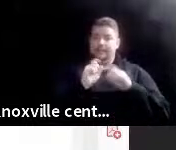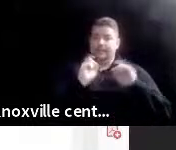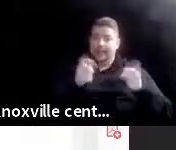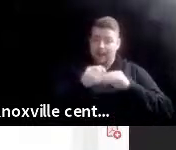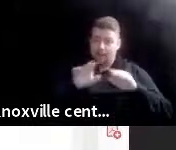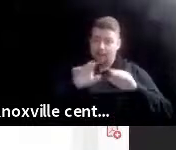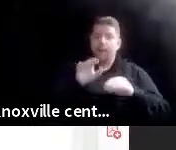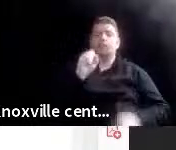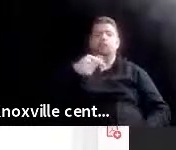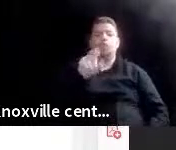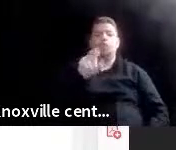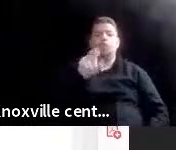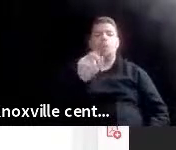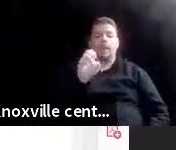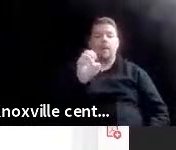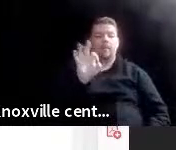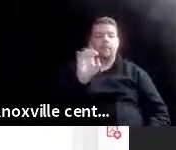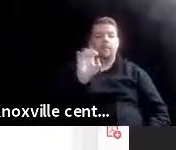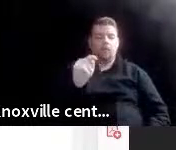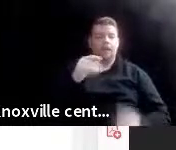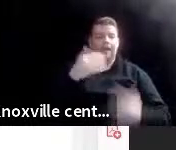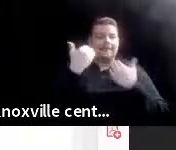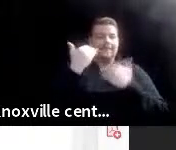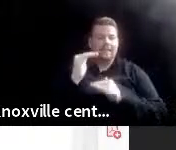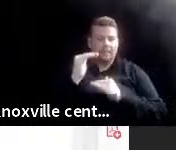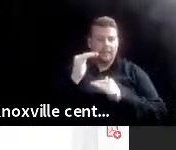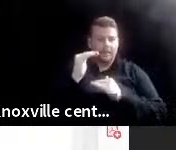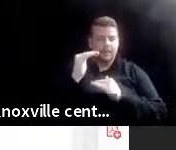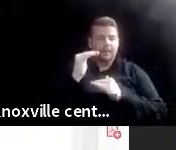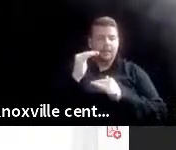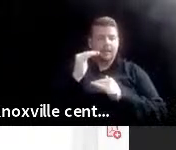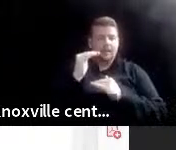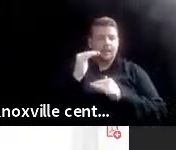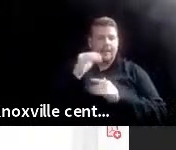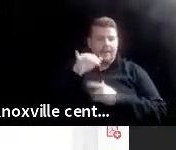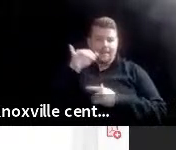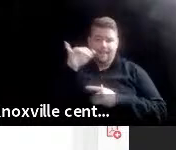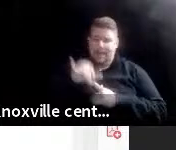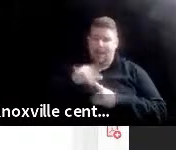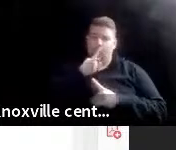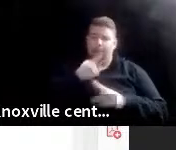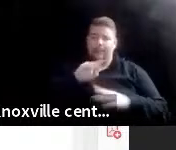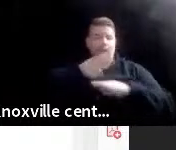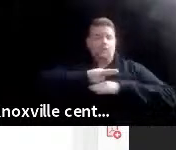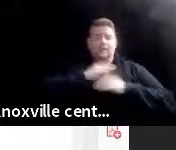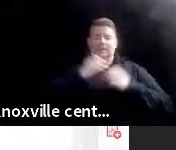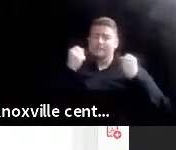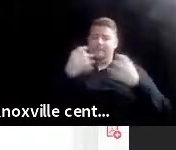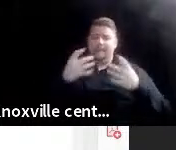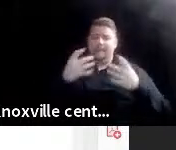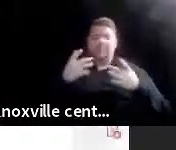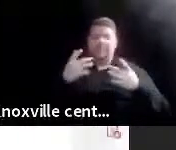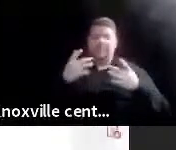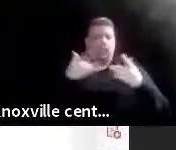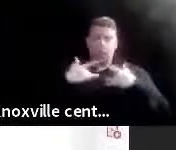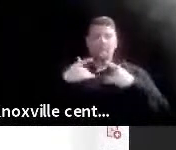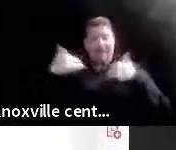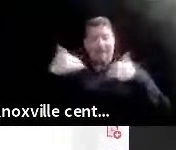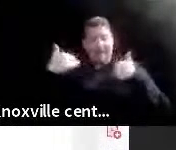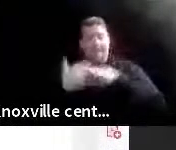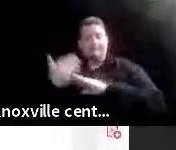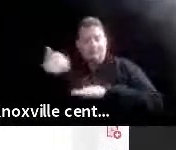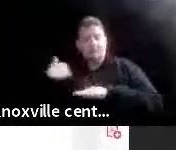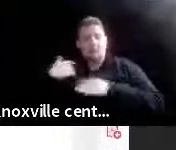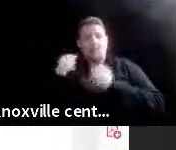square footage limitations on it addressed many of the concerns which I had earlier had in my